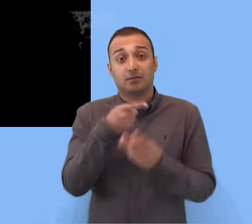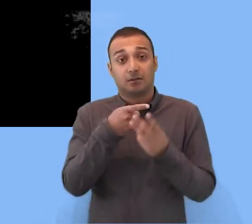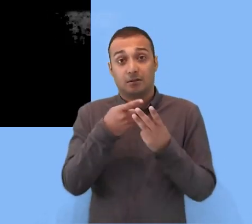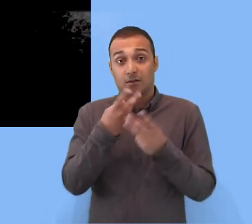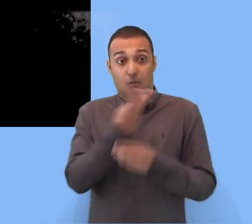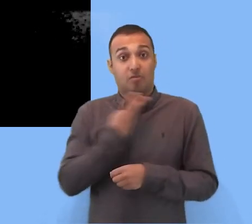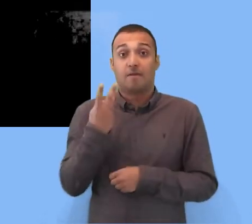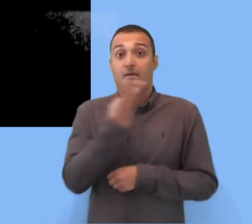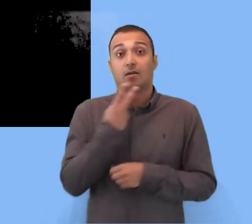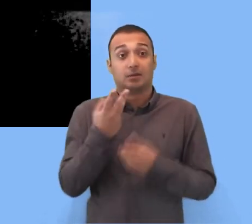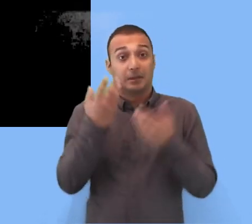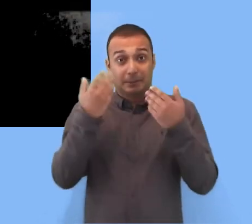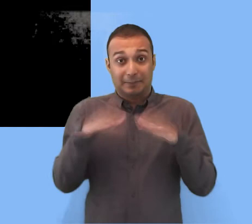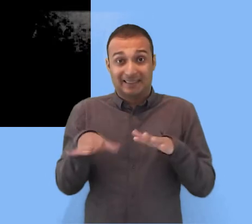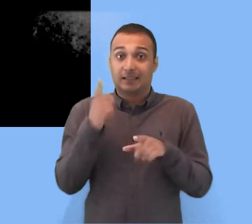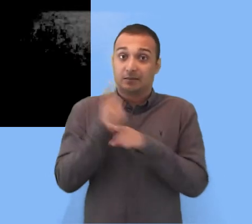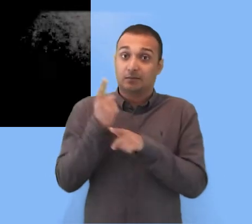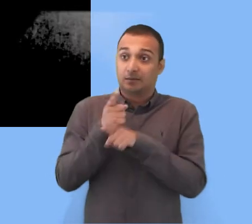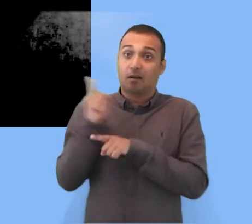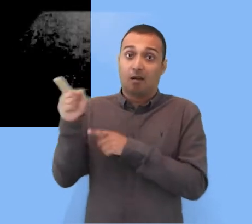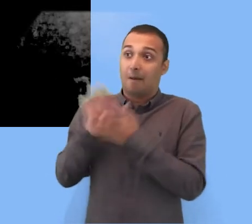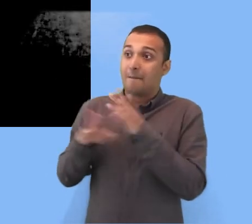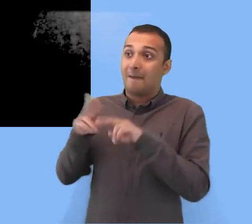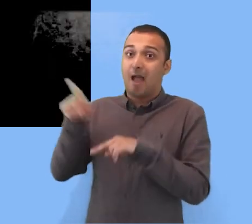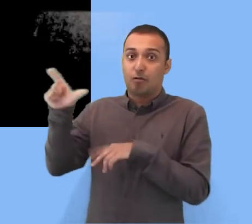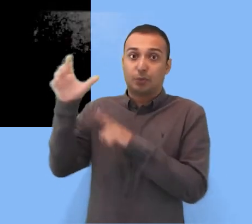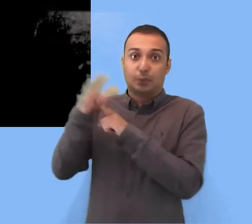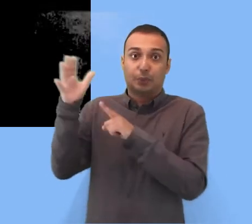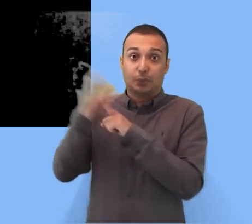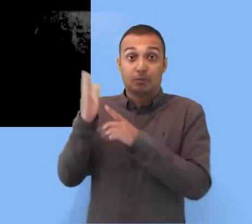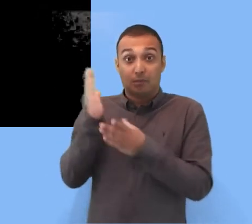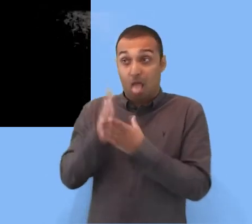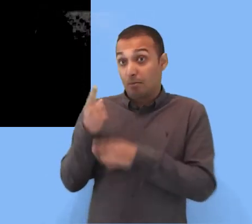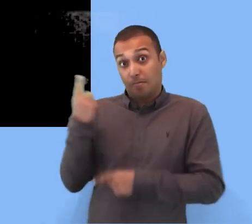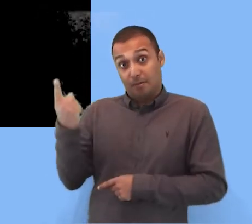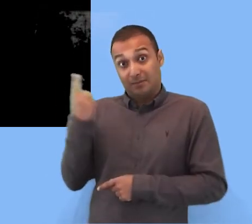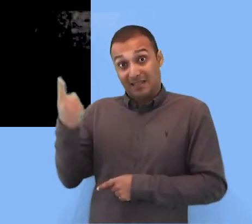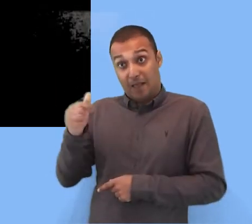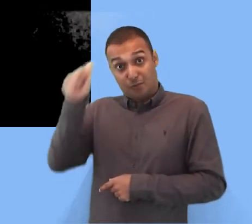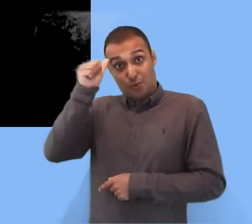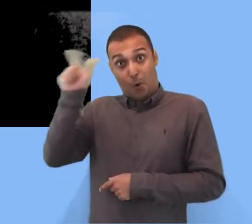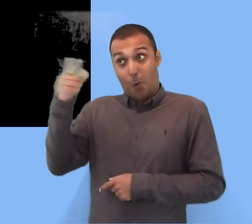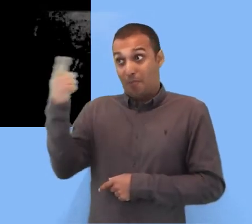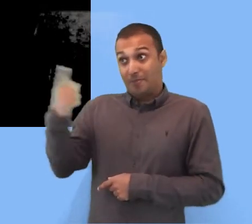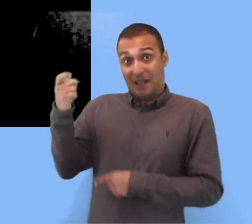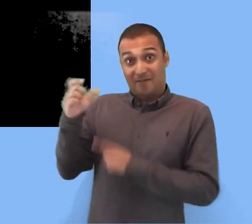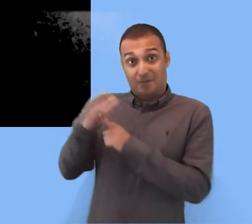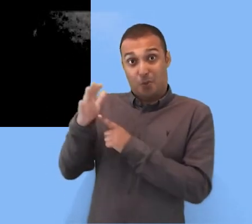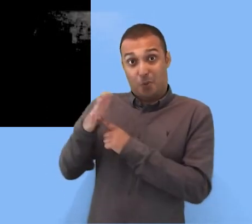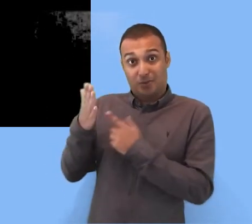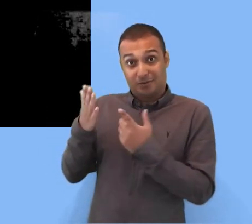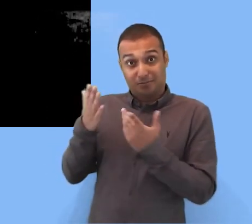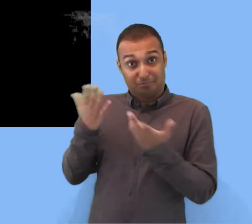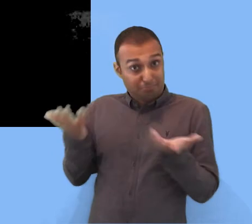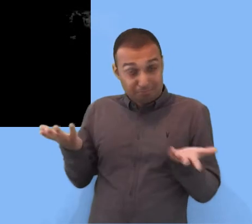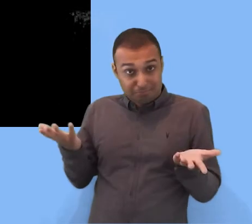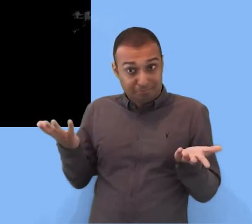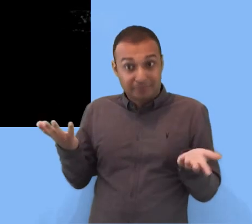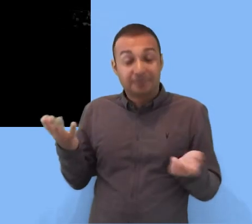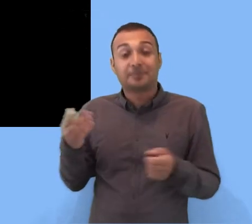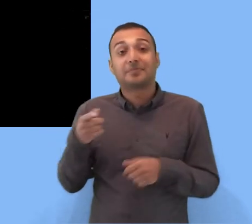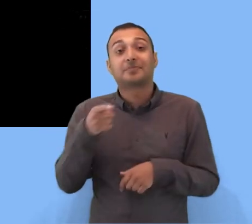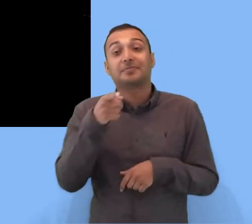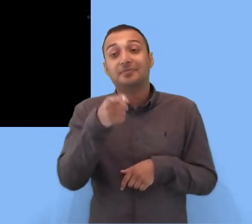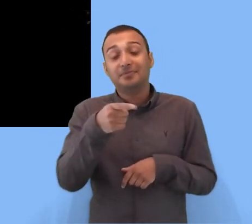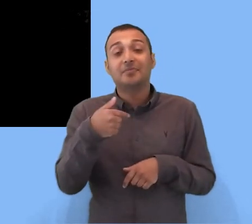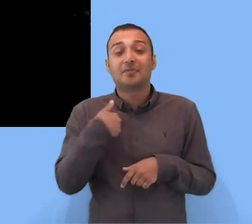how important they are? And if not, how can we help them to do so? I'm laughing because I should have a copy of a book called Do Parents